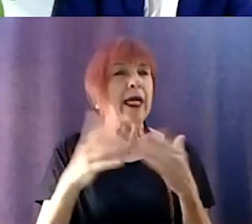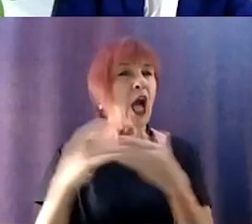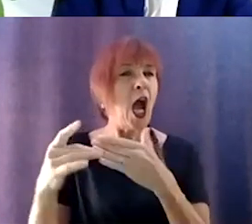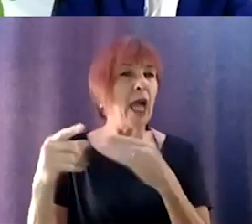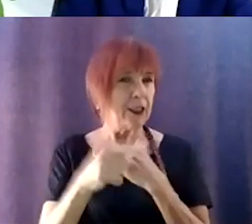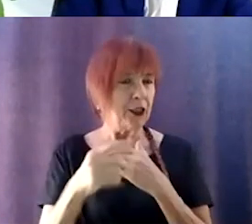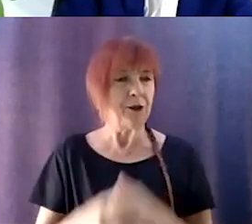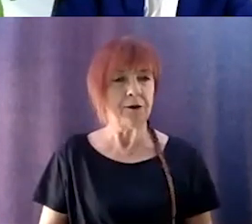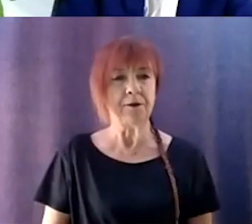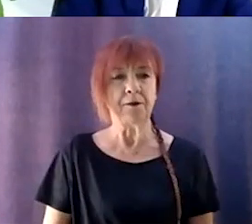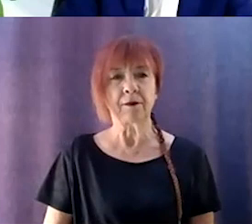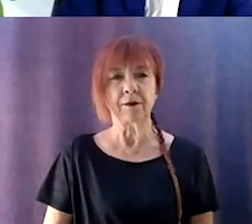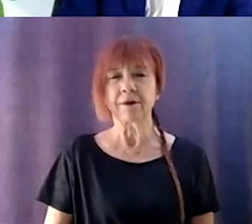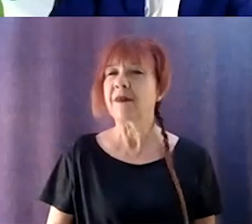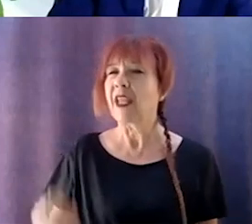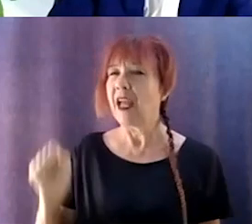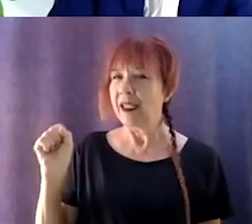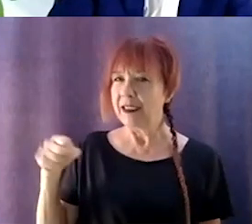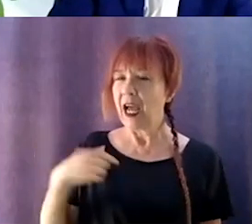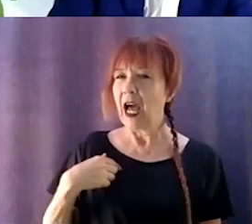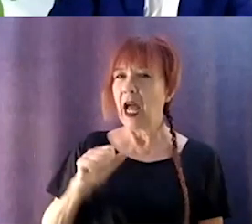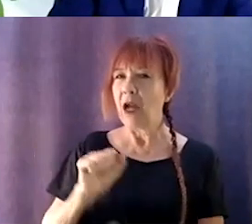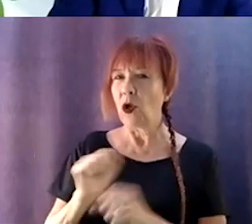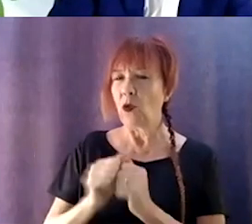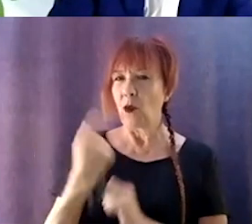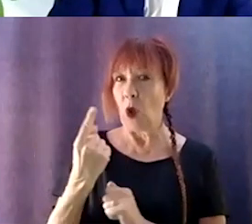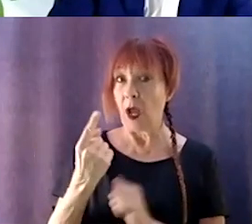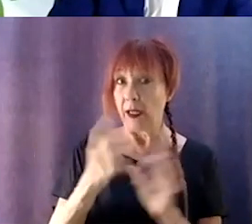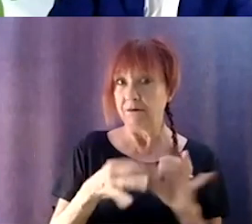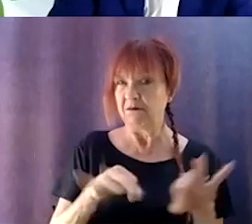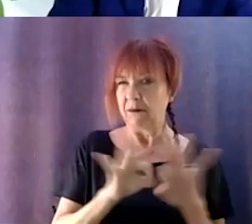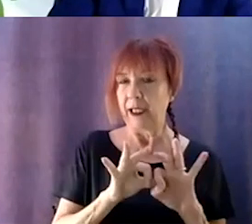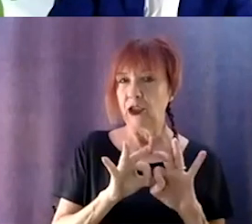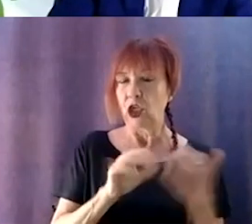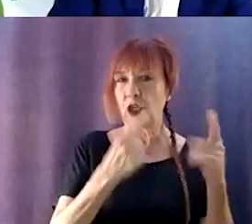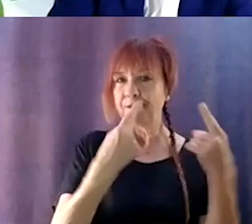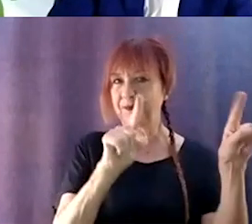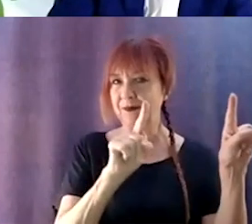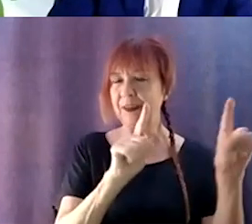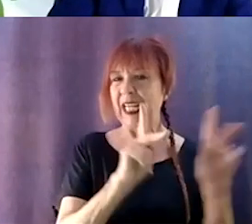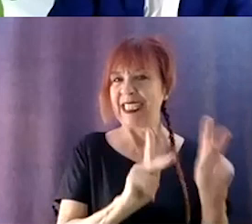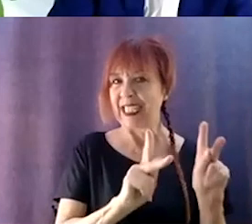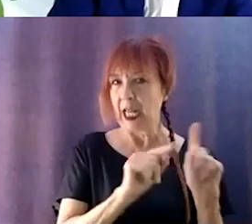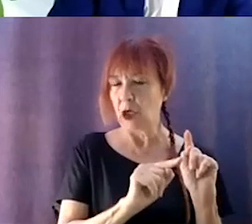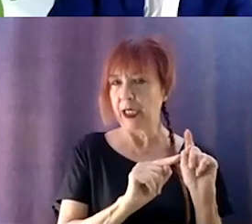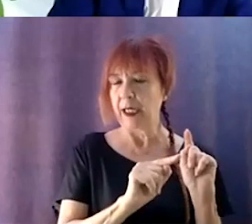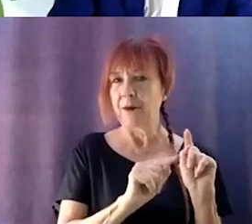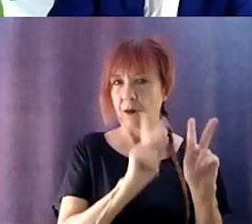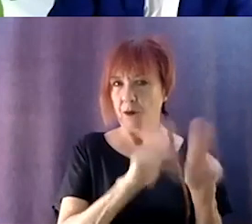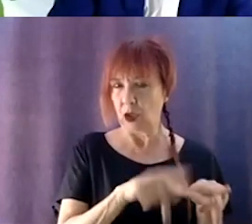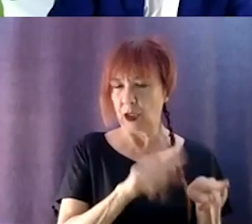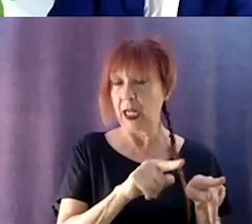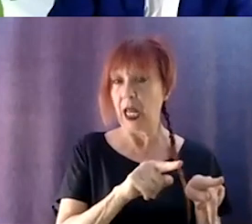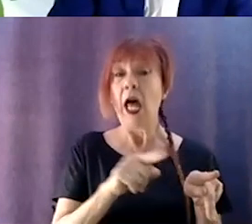Yeah, so I work with one major celebrity, and that was something, you know, a decision to make when people